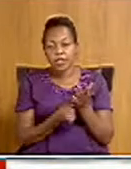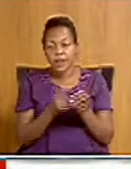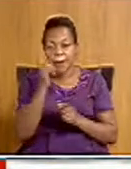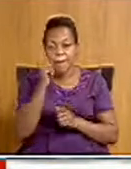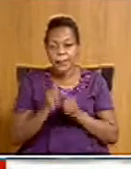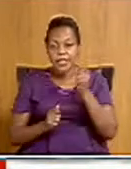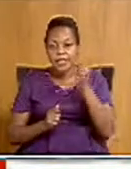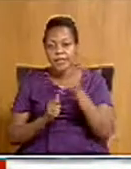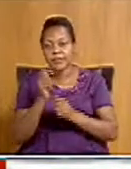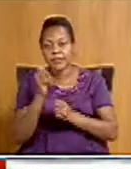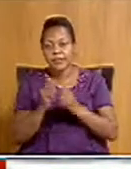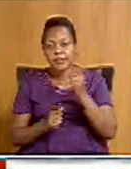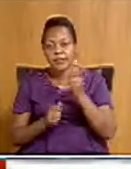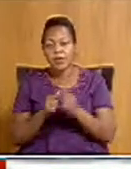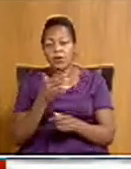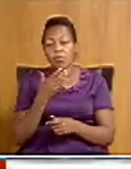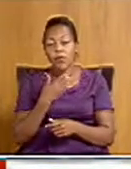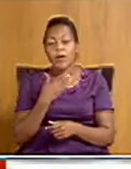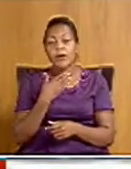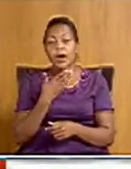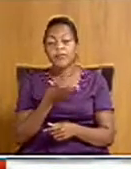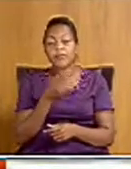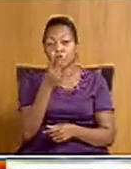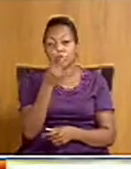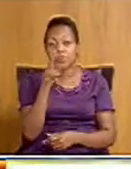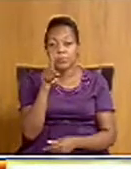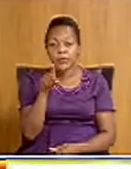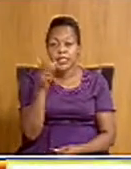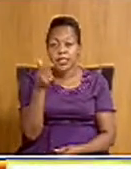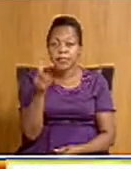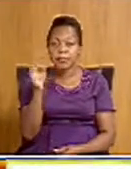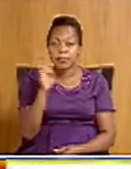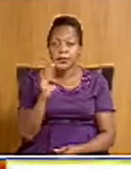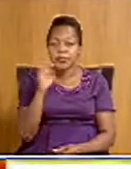Milk, we produce 2.6 billion liters,